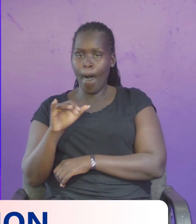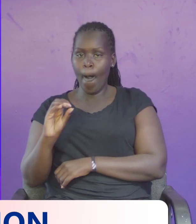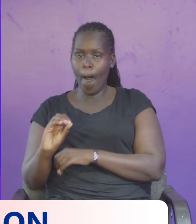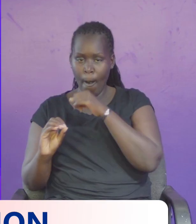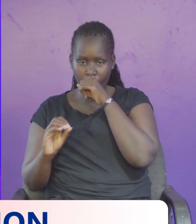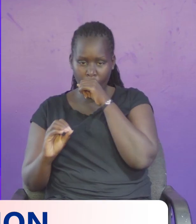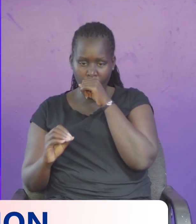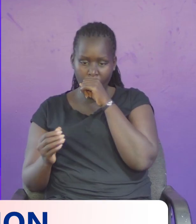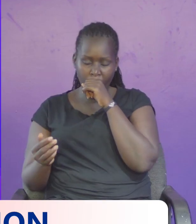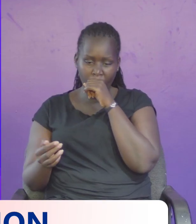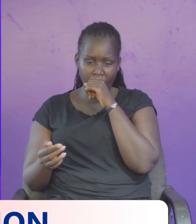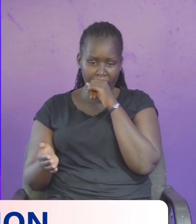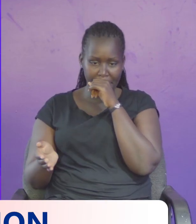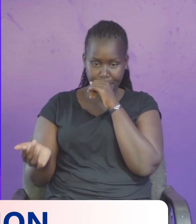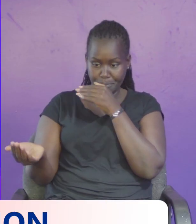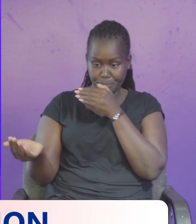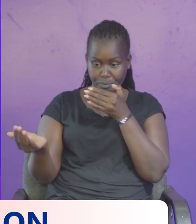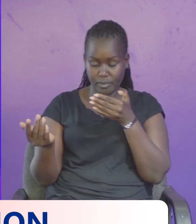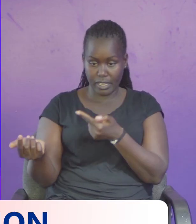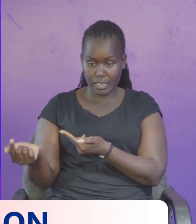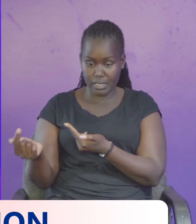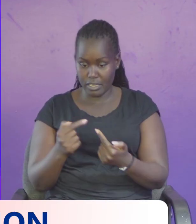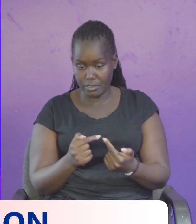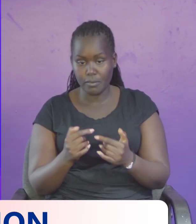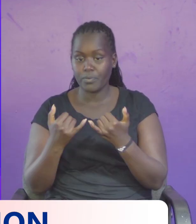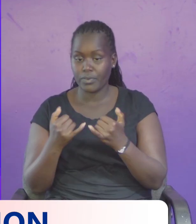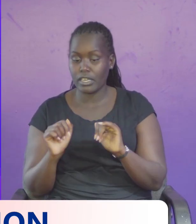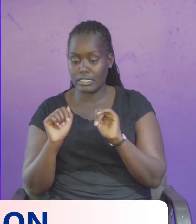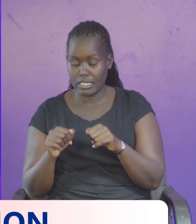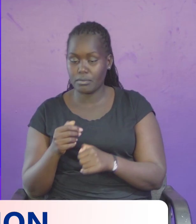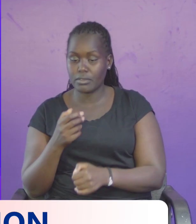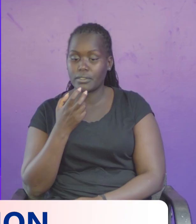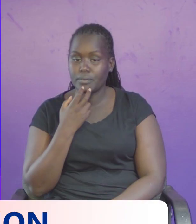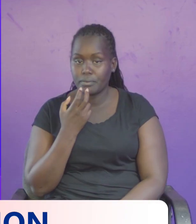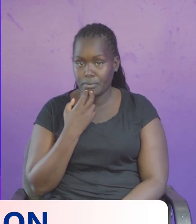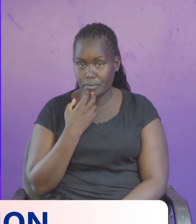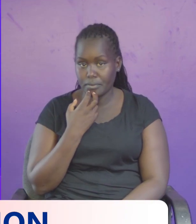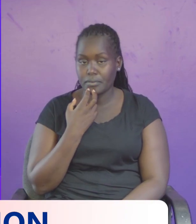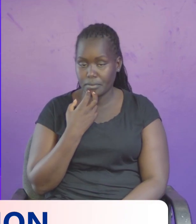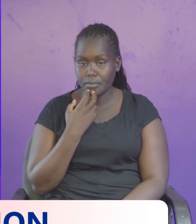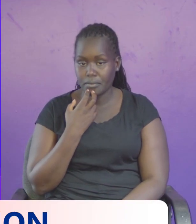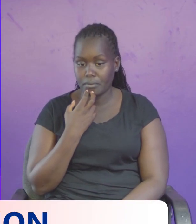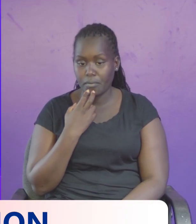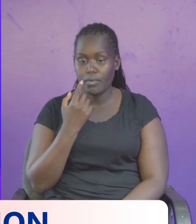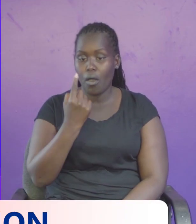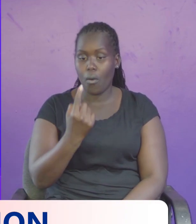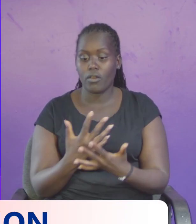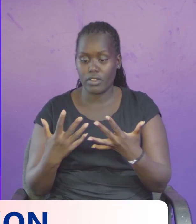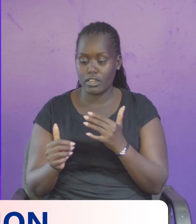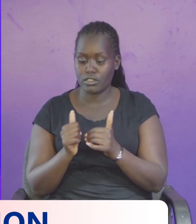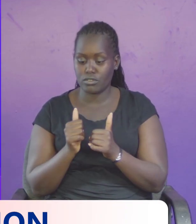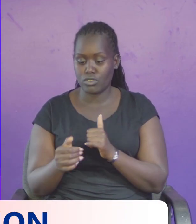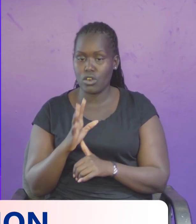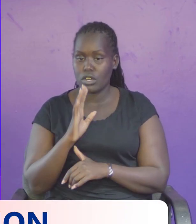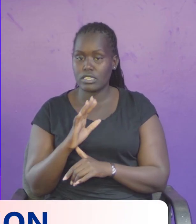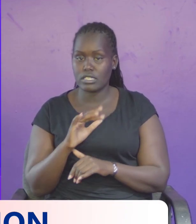these things out together. Now it can be laughed. You know, Yes. now it's laughable. Yes. One of the things I'll talk to him